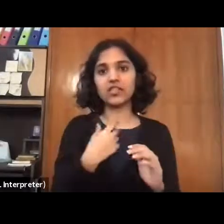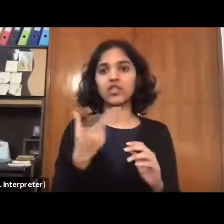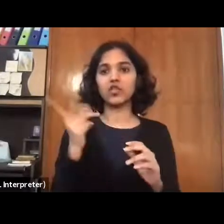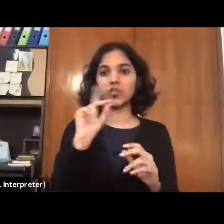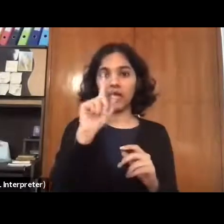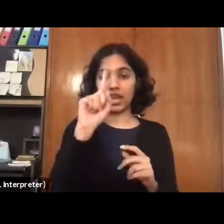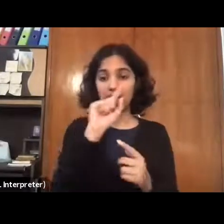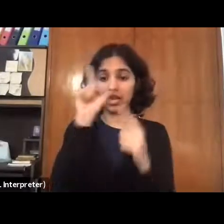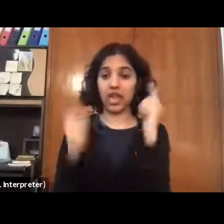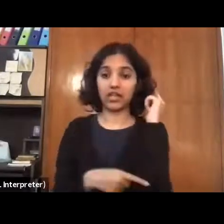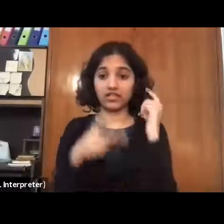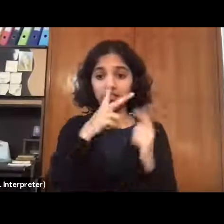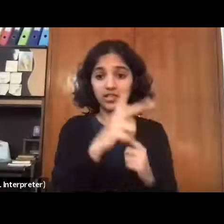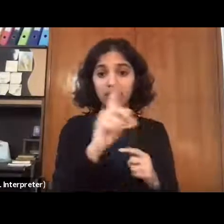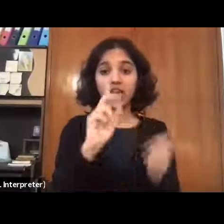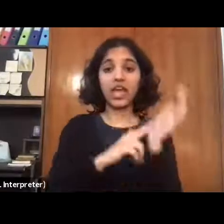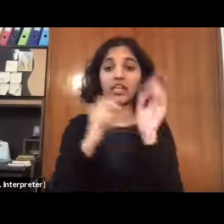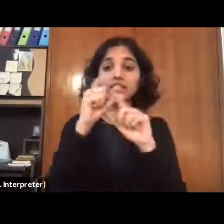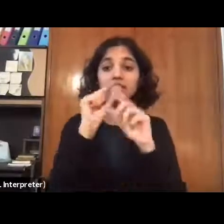that NCP-DP